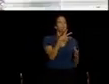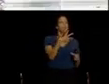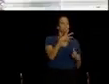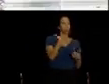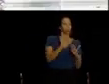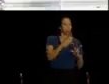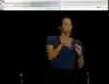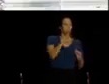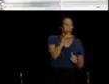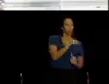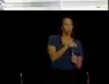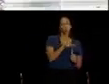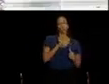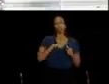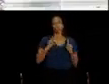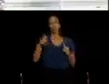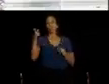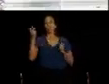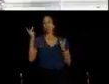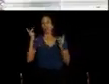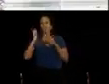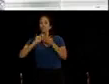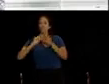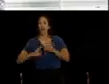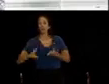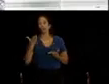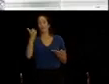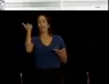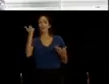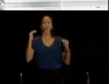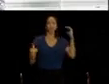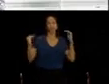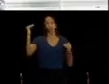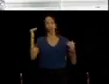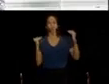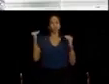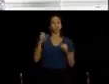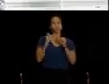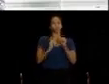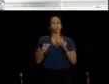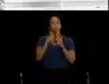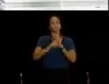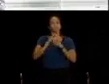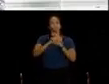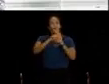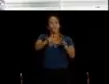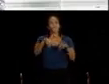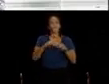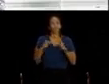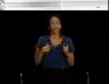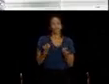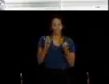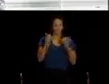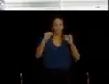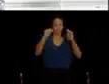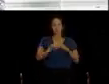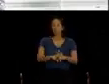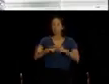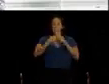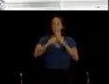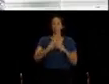writing these articles. So I did what anybody else would do. I started saying 4 things that I like about myself in the